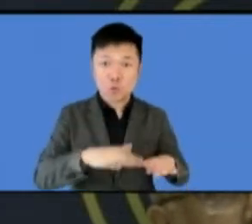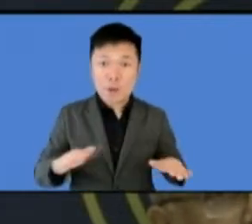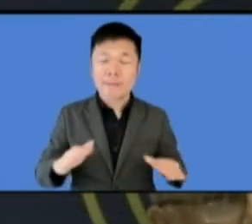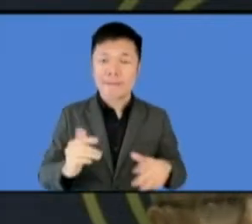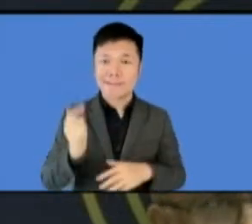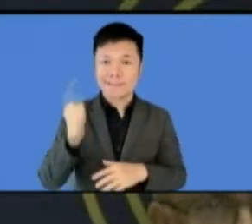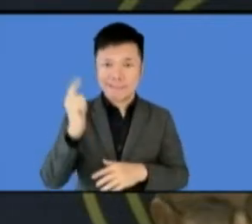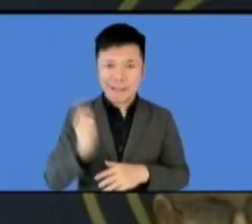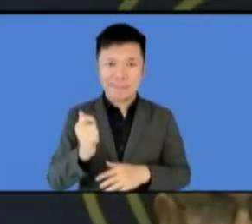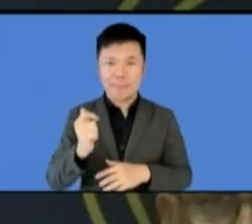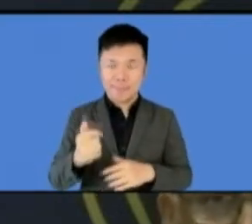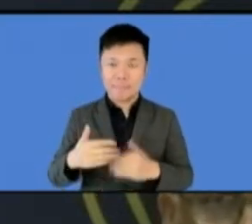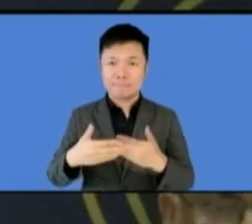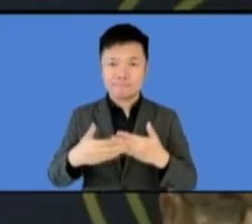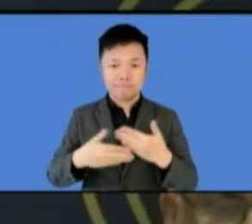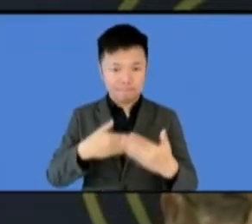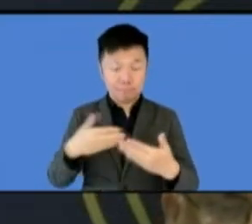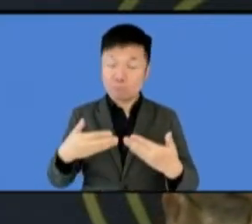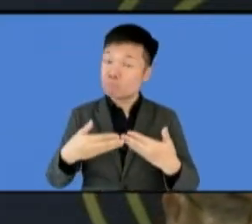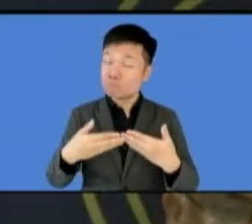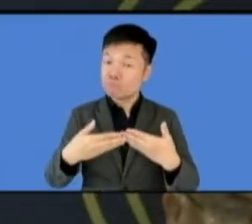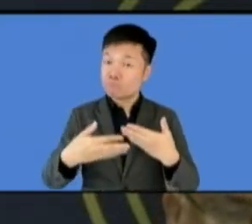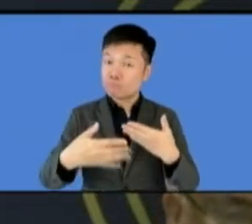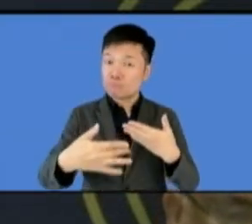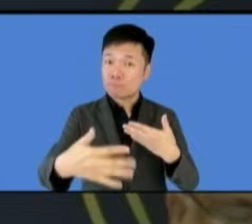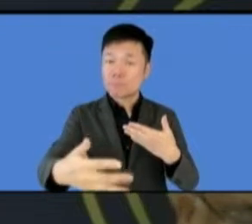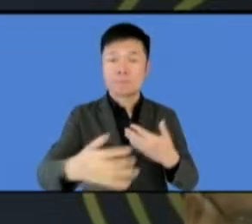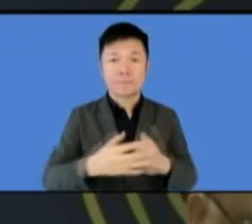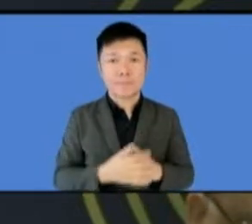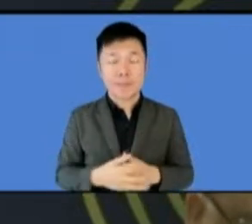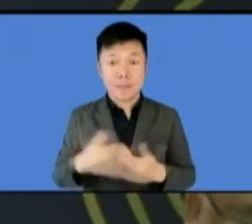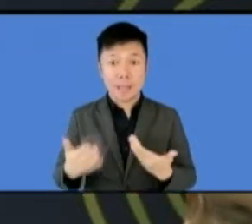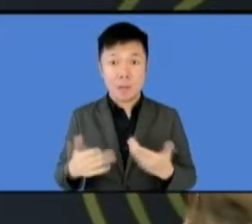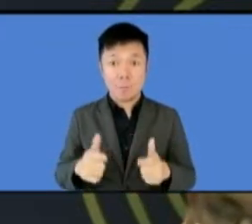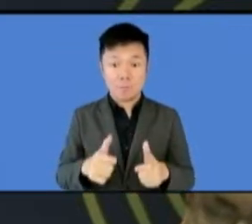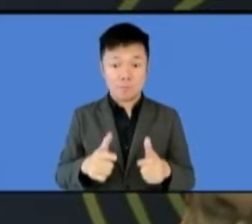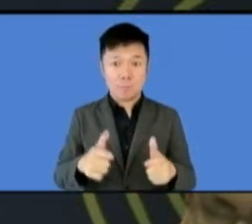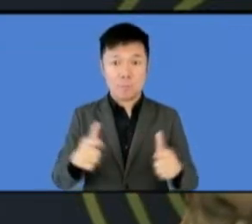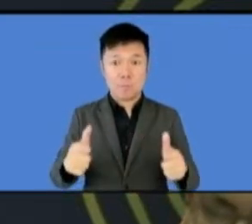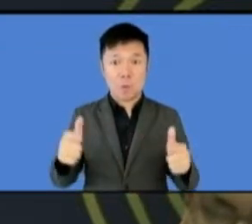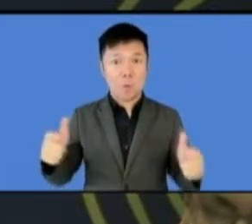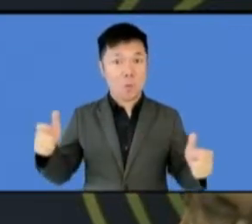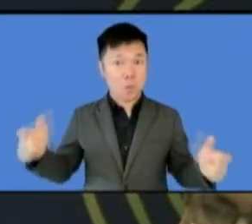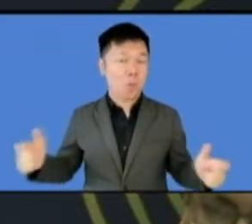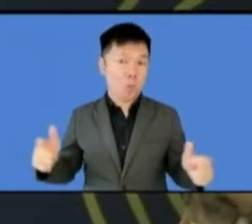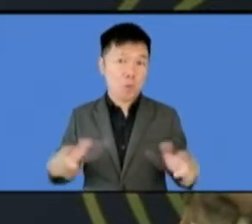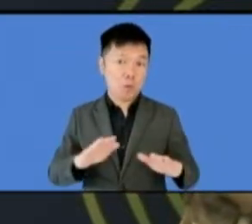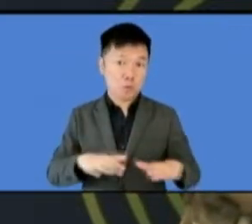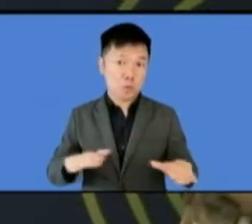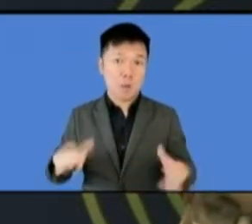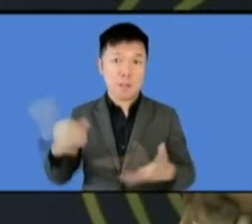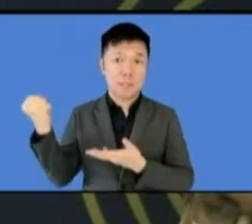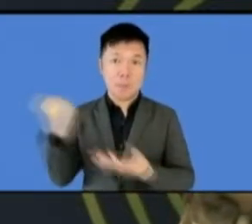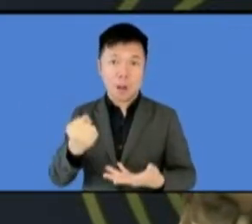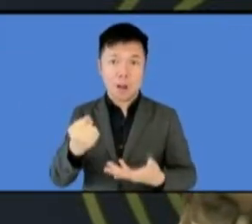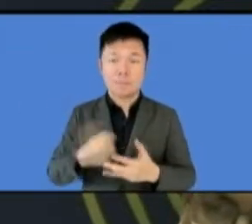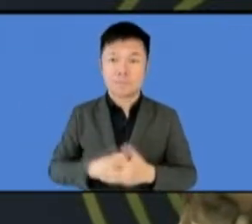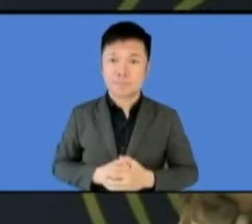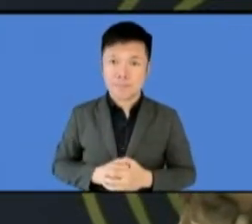it has continued with expansion of the child support grants to, you know,